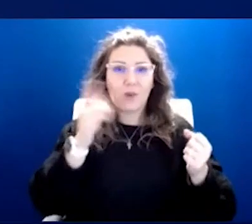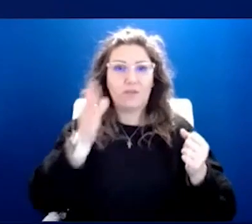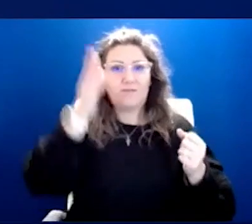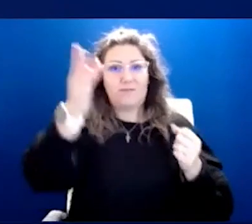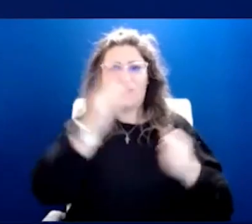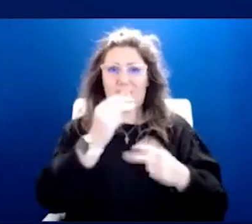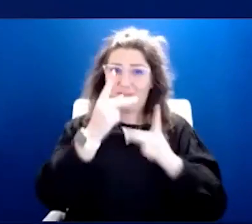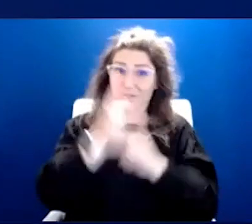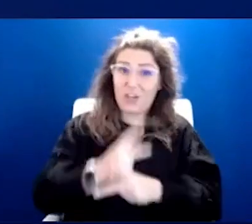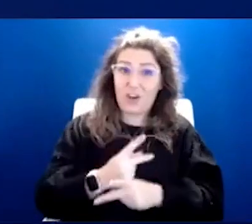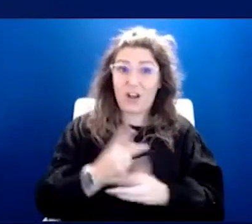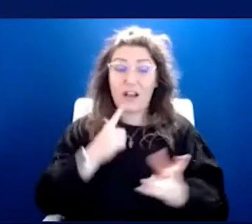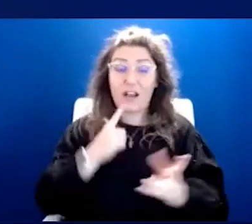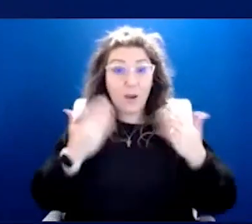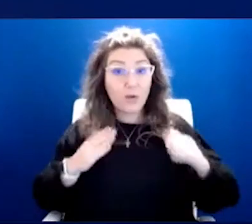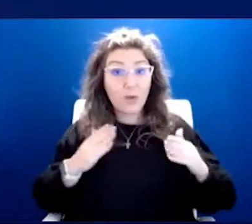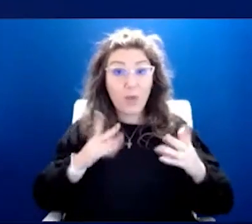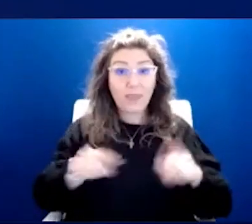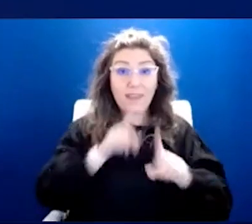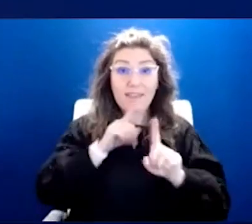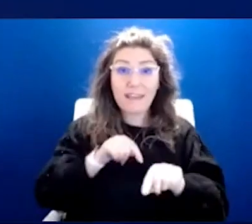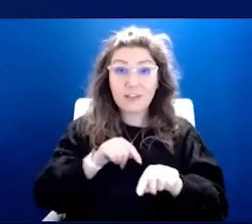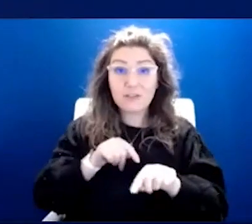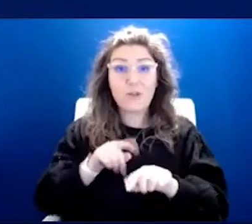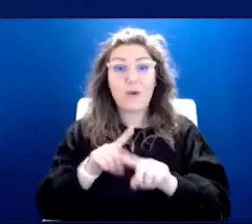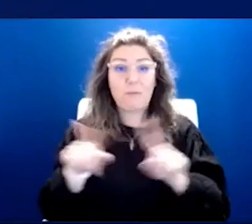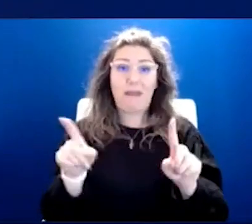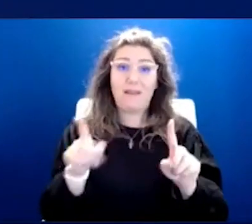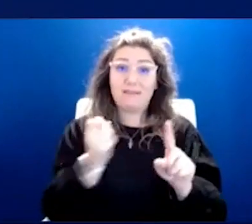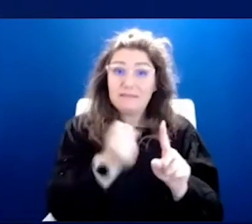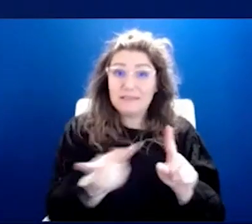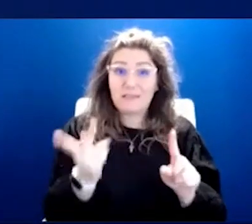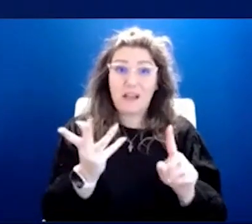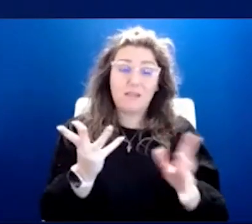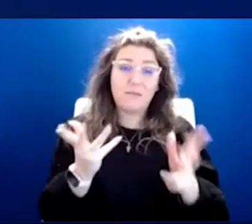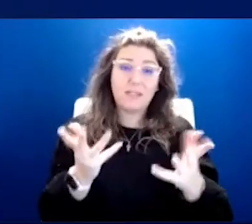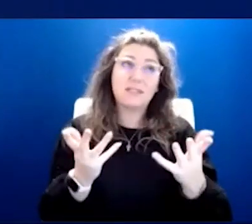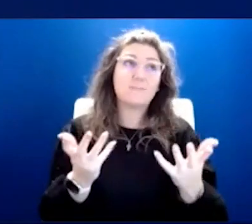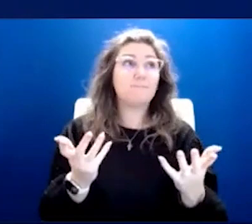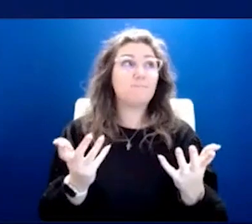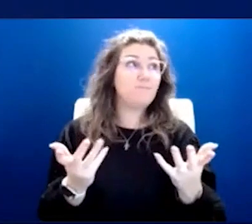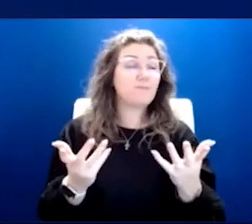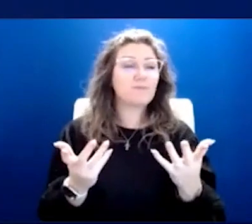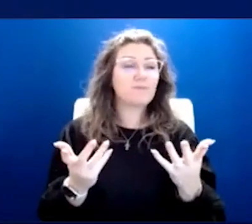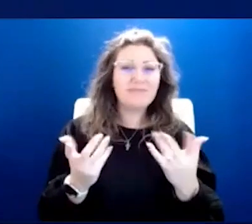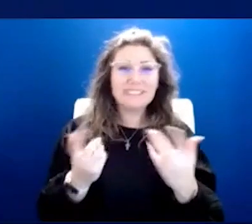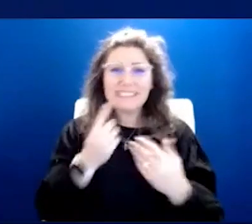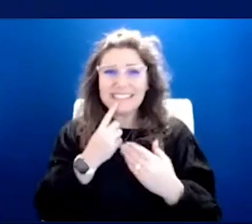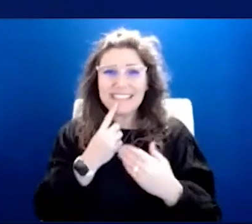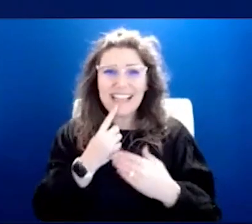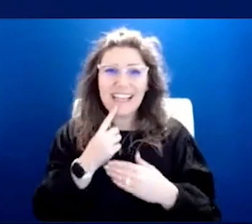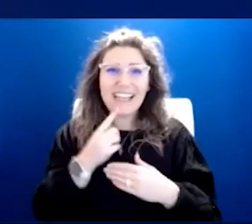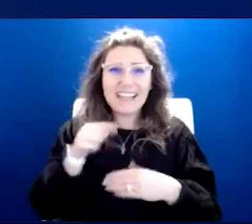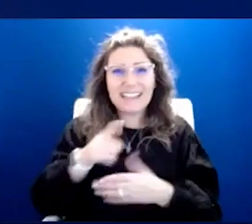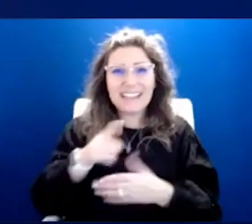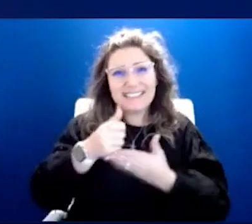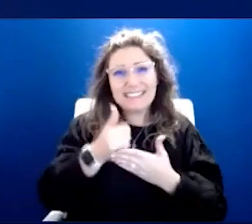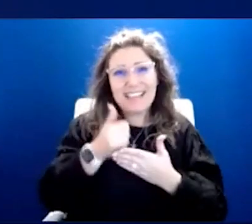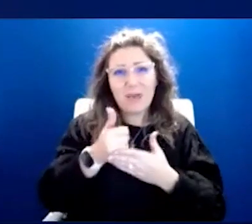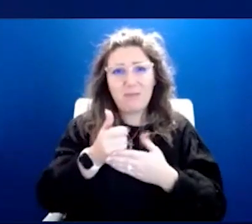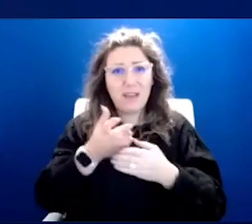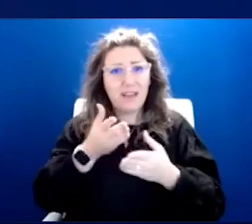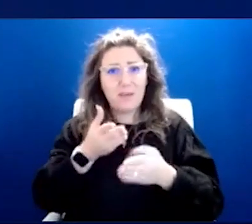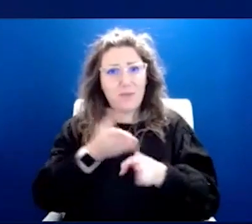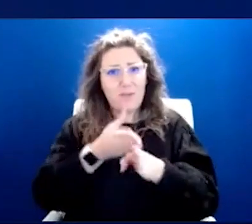don't know exactly what the answer is, but some of it I think is about just saying that this is a helping profession. It's very similar to